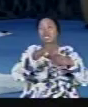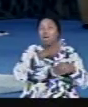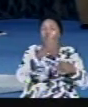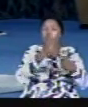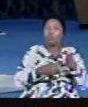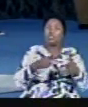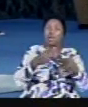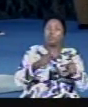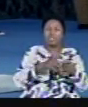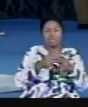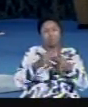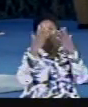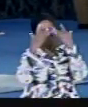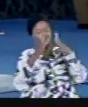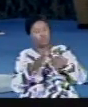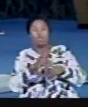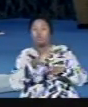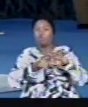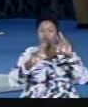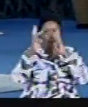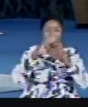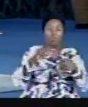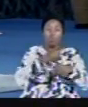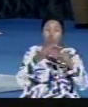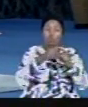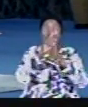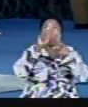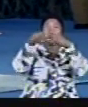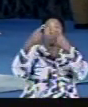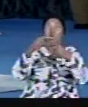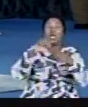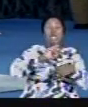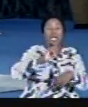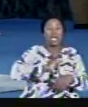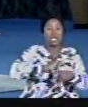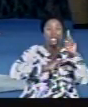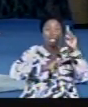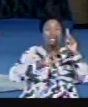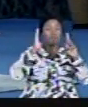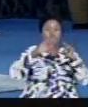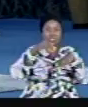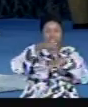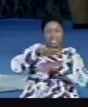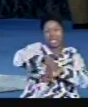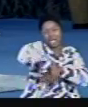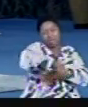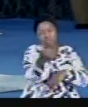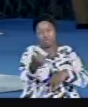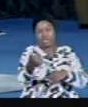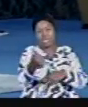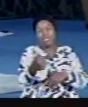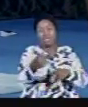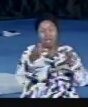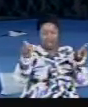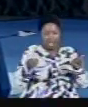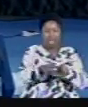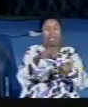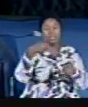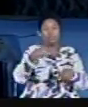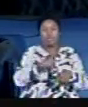will send another like me, another effective